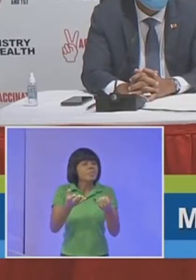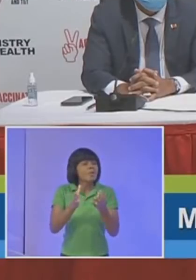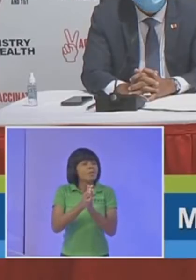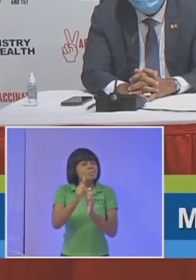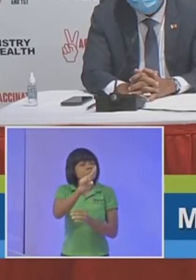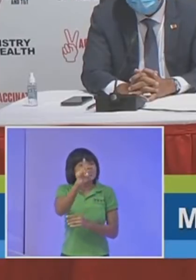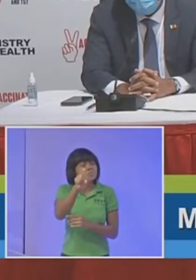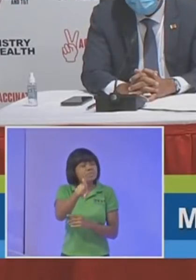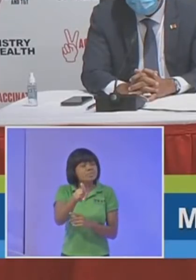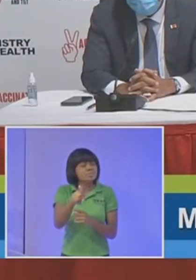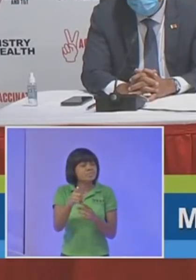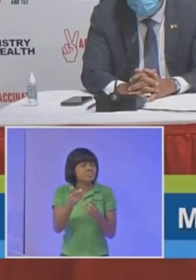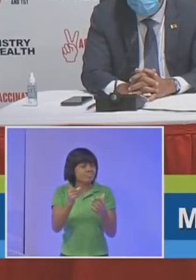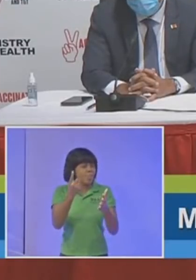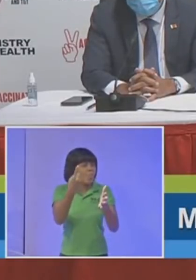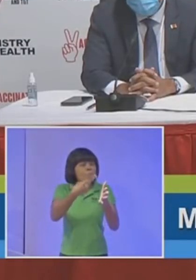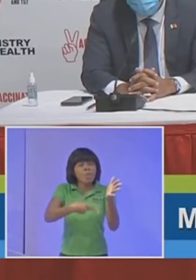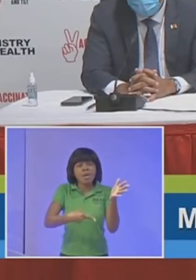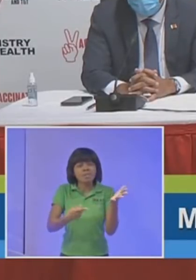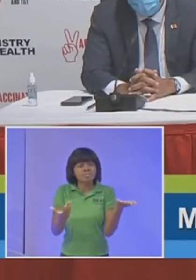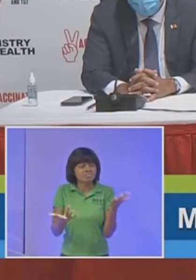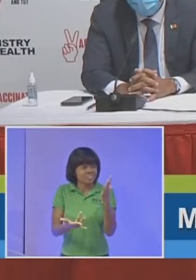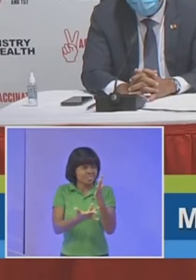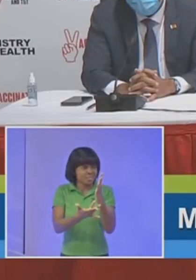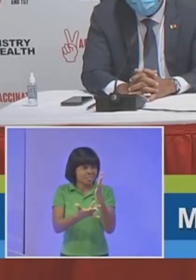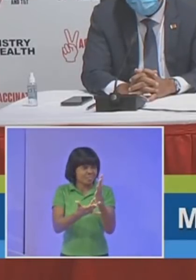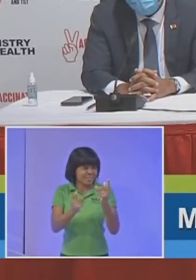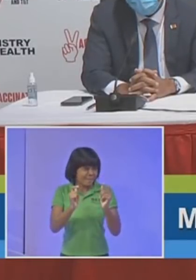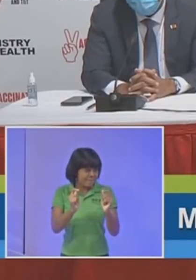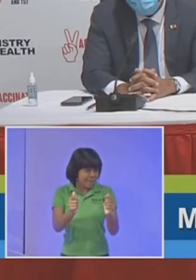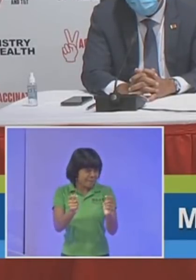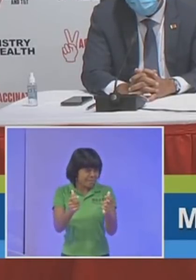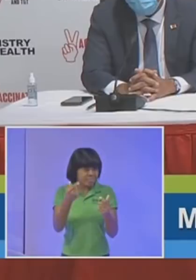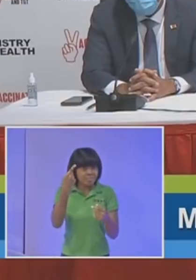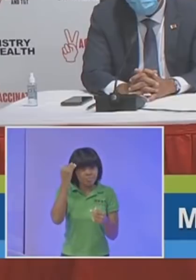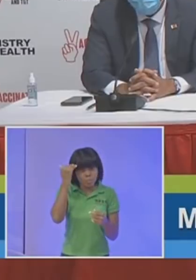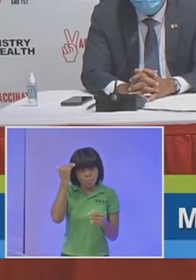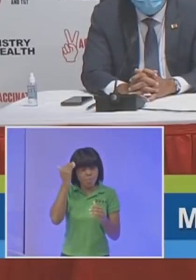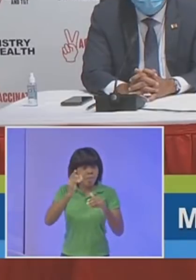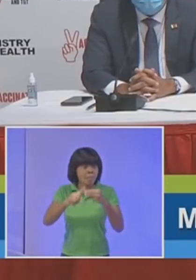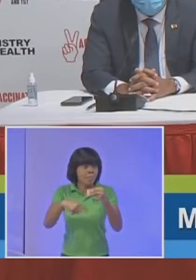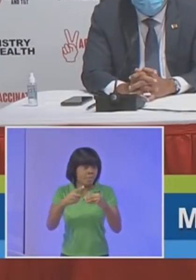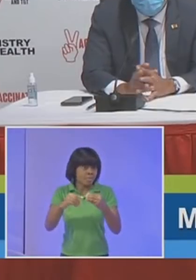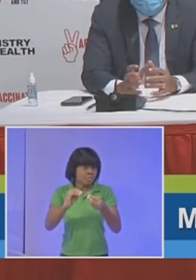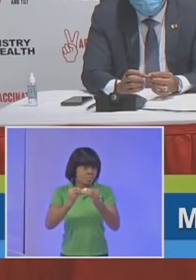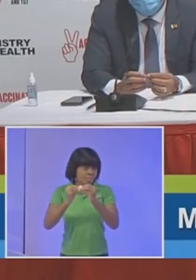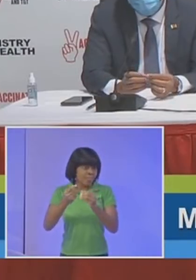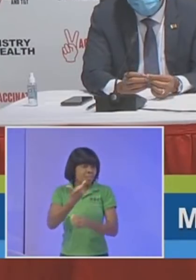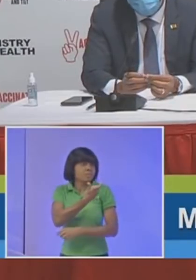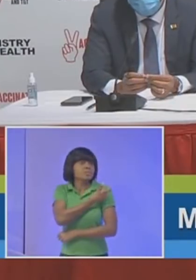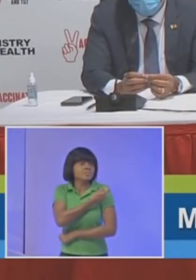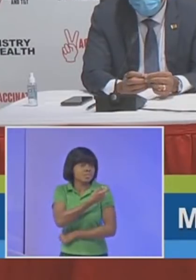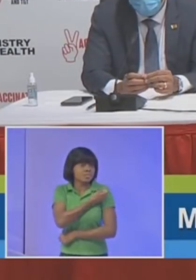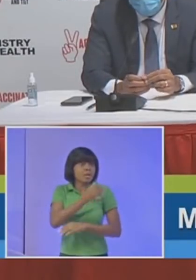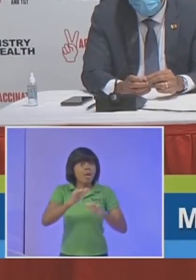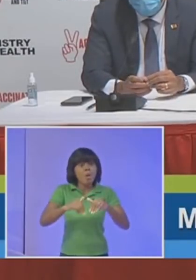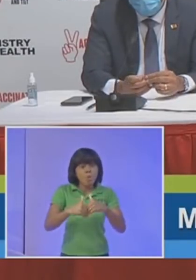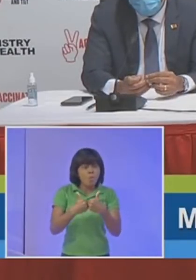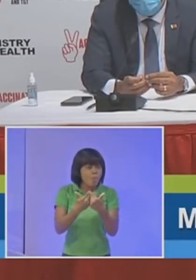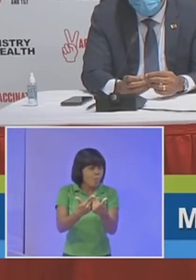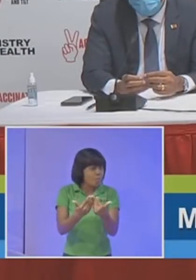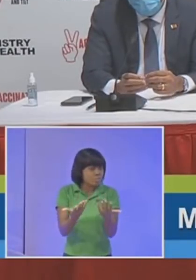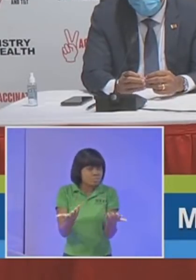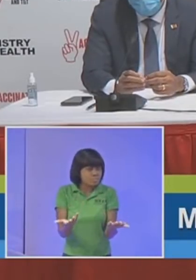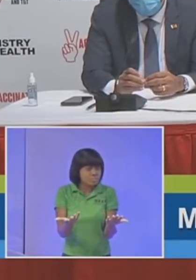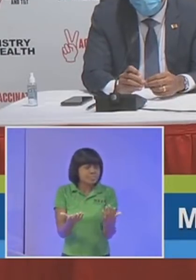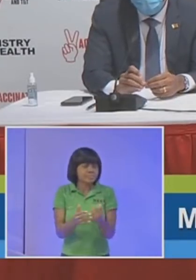with vaccination information, could that possibly allow at some further point later on in the year the return of